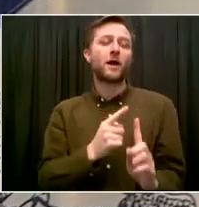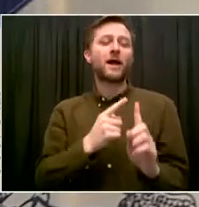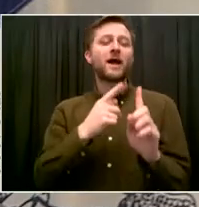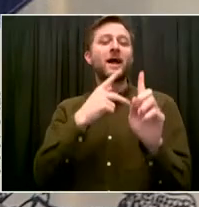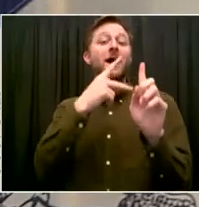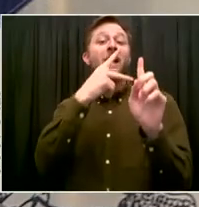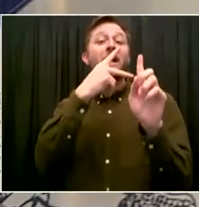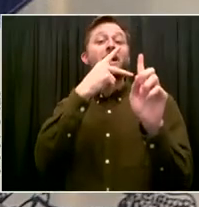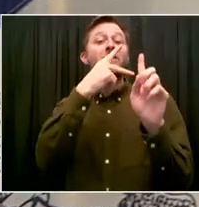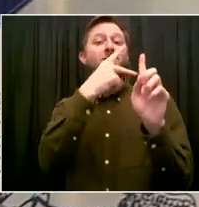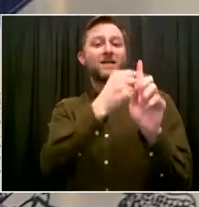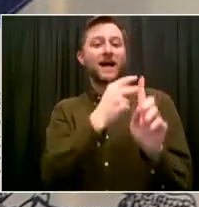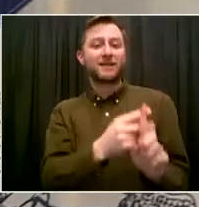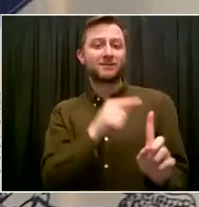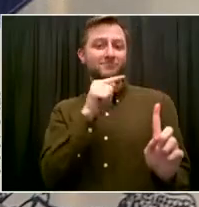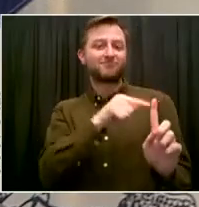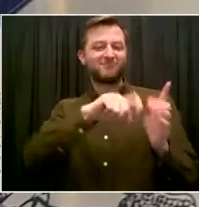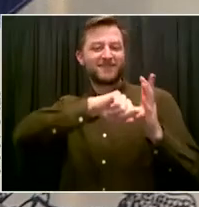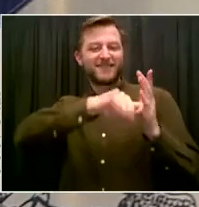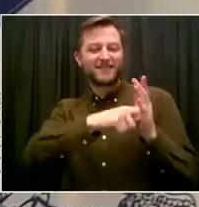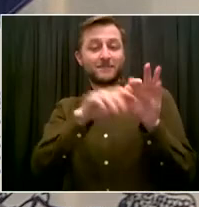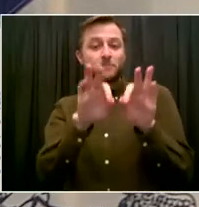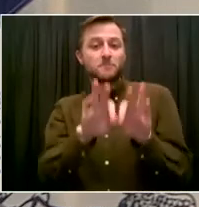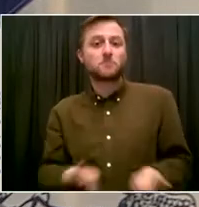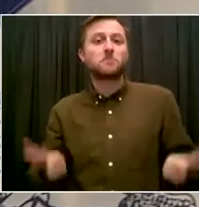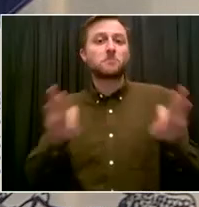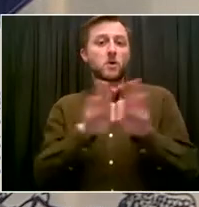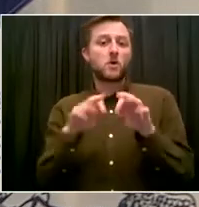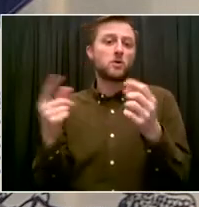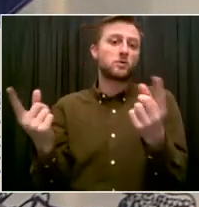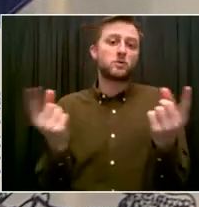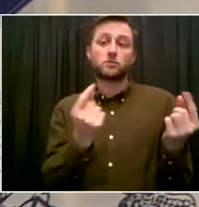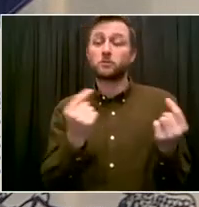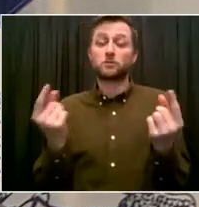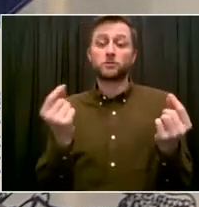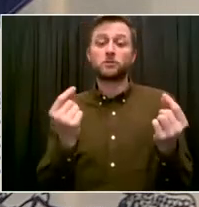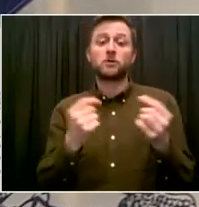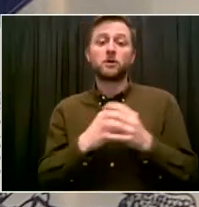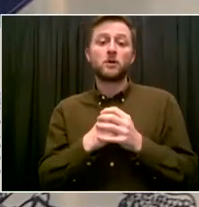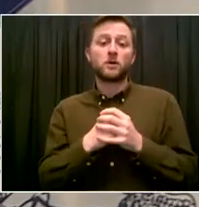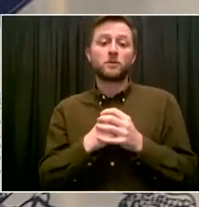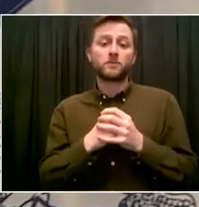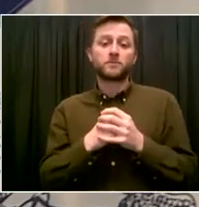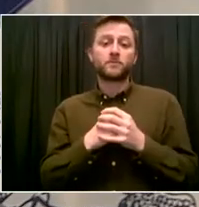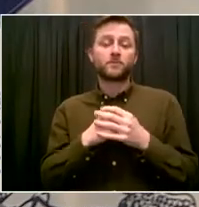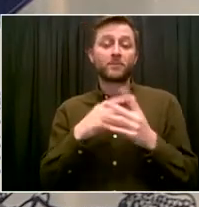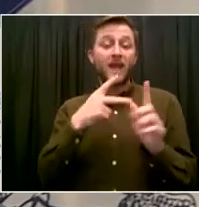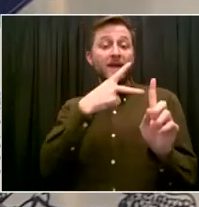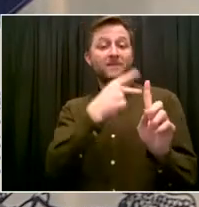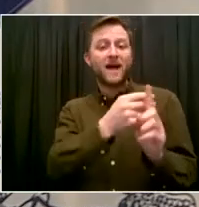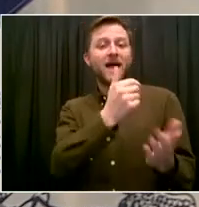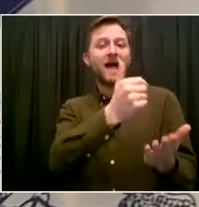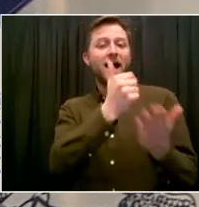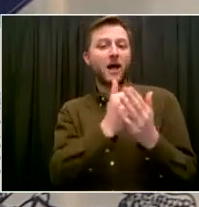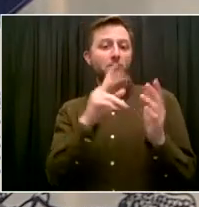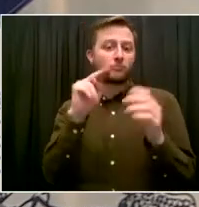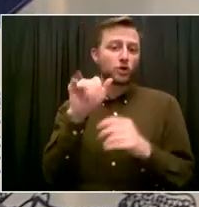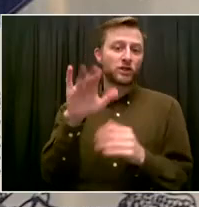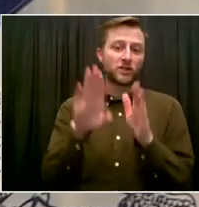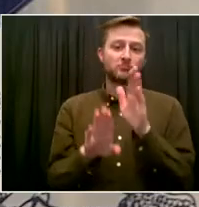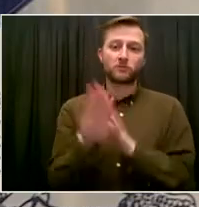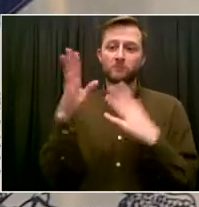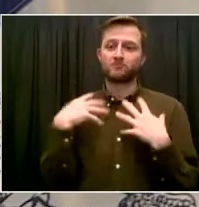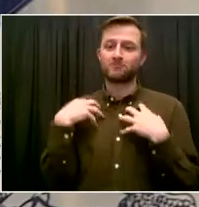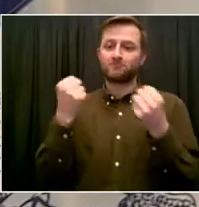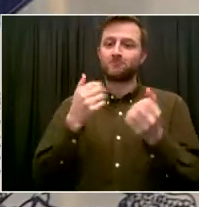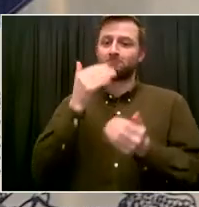way to protect ourselves against Omicron. Vaccination is the way to continue our recovery. Vaccination is the way for people to live